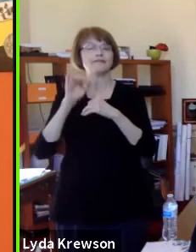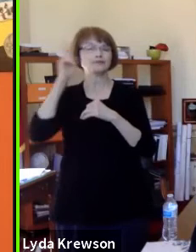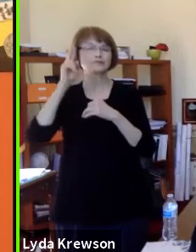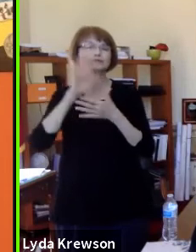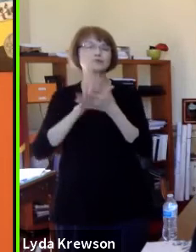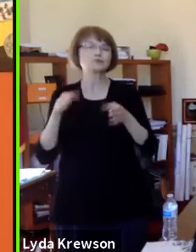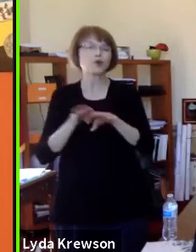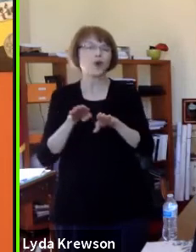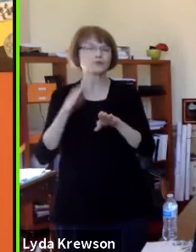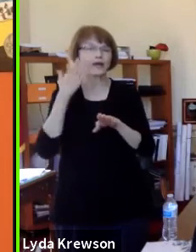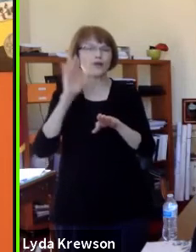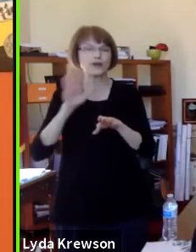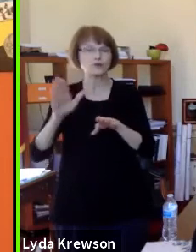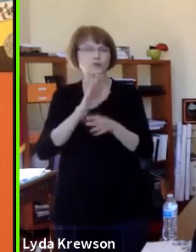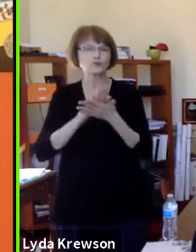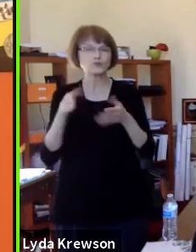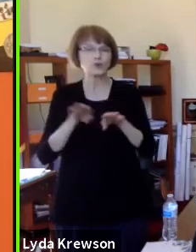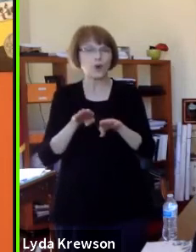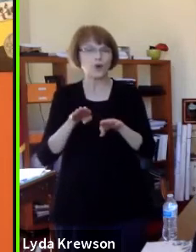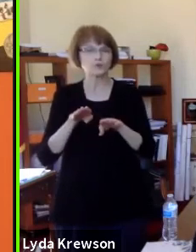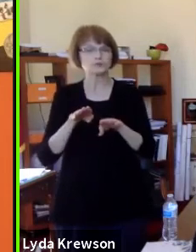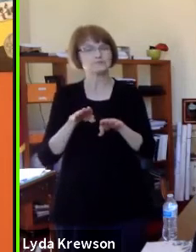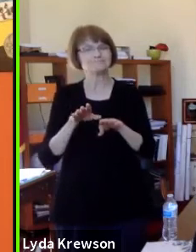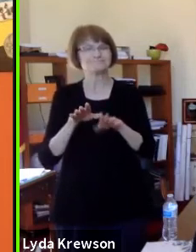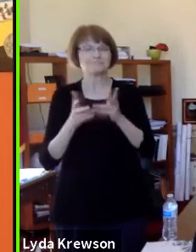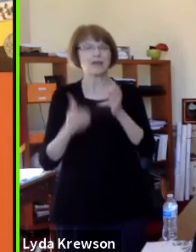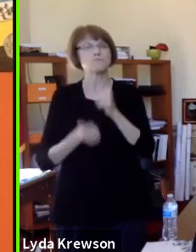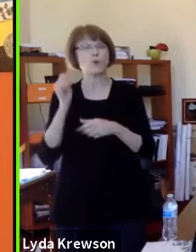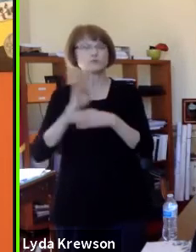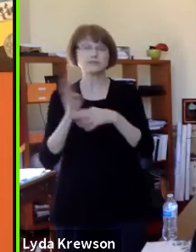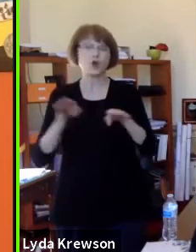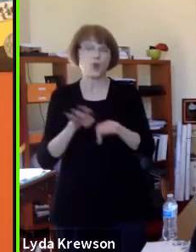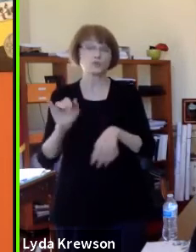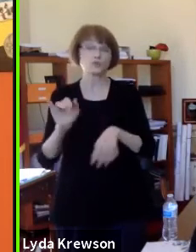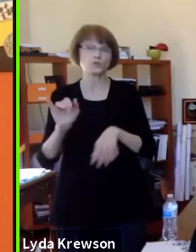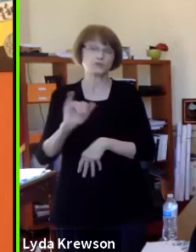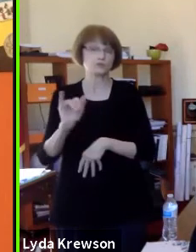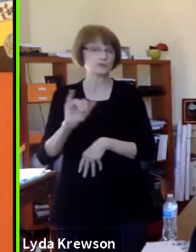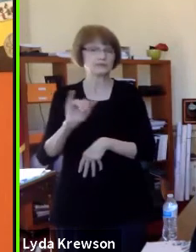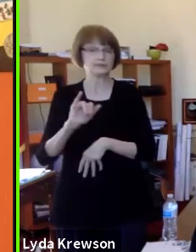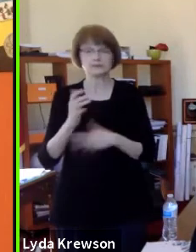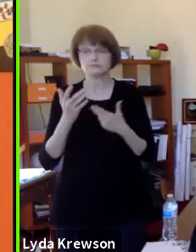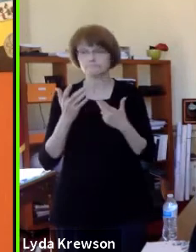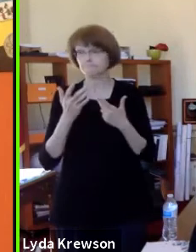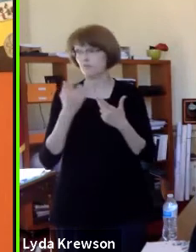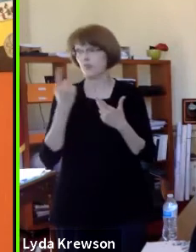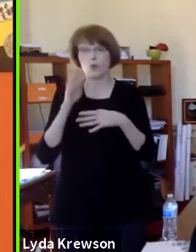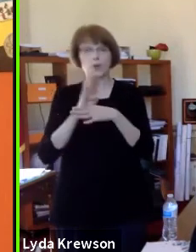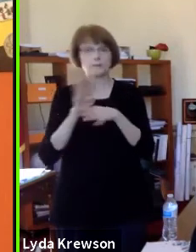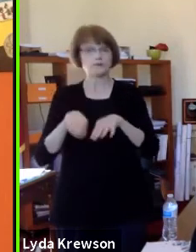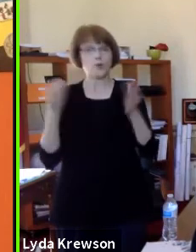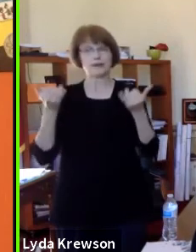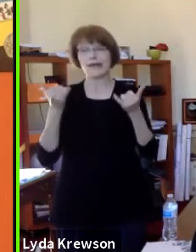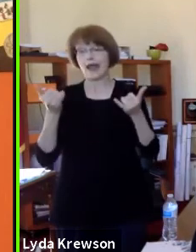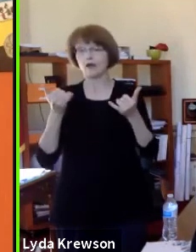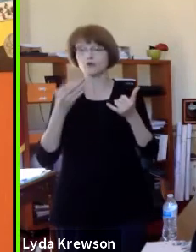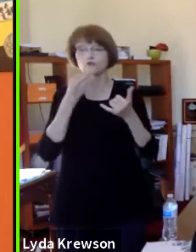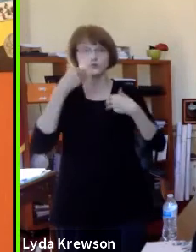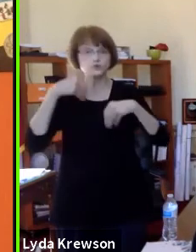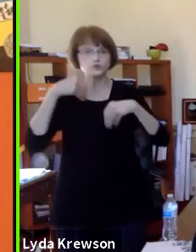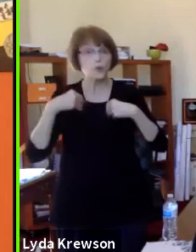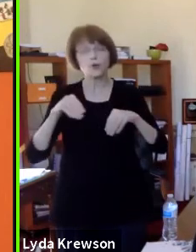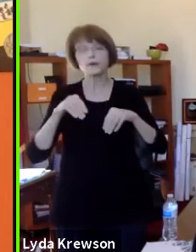closed, I know. And that's why we've closed most of the businesses. Really, the only businesses that are open now are grocery